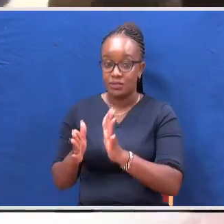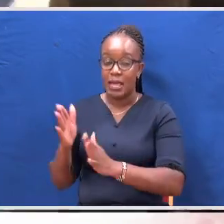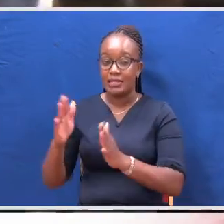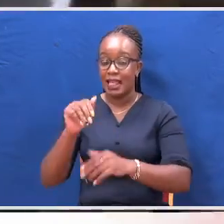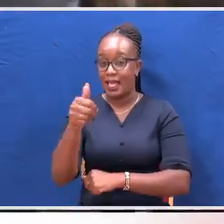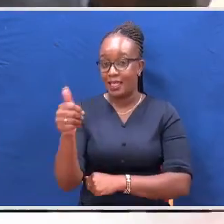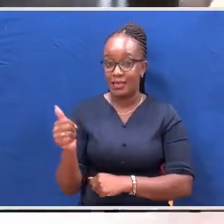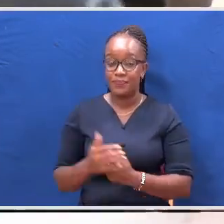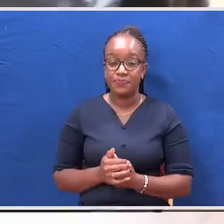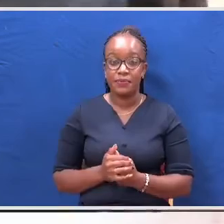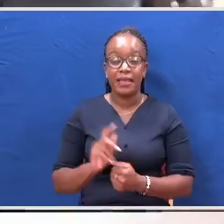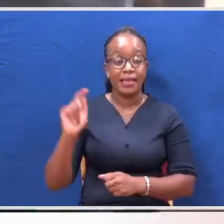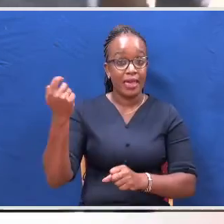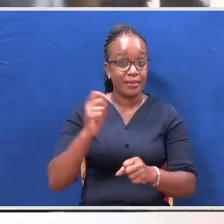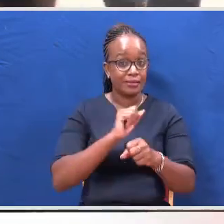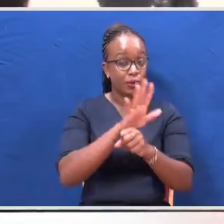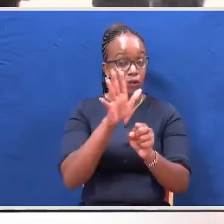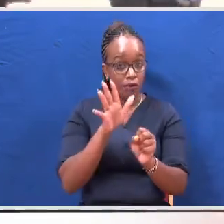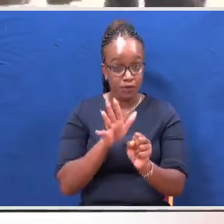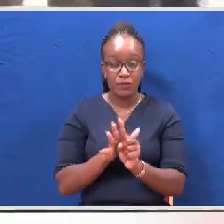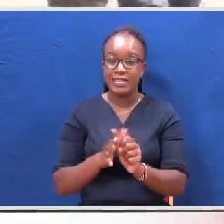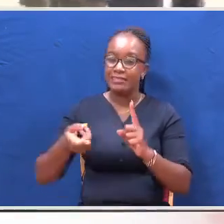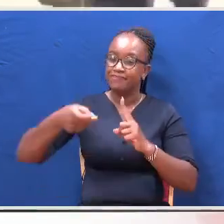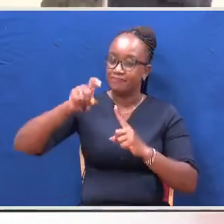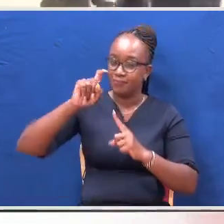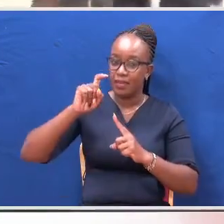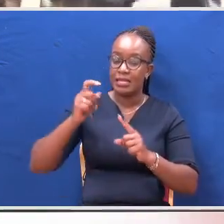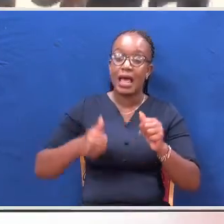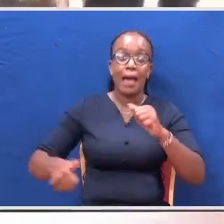Kenya's COVID-19 positivity rate has remained above